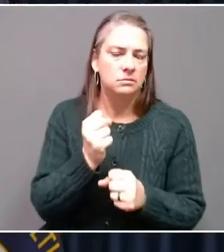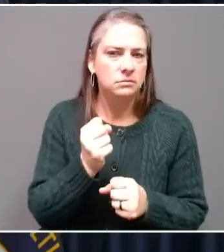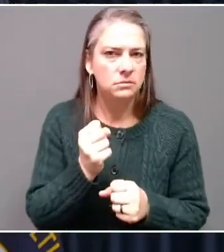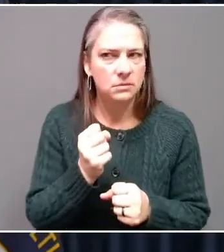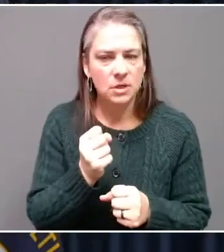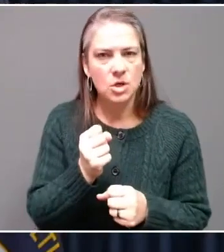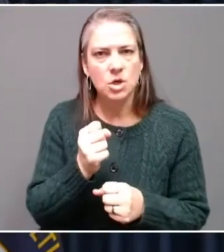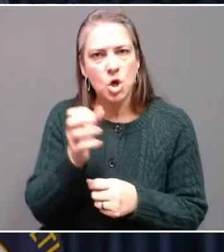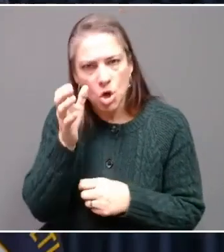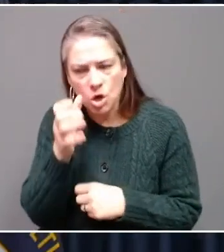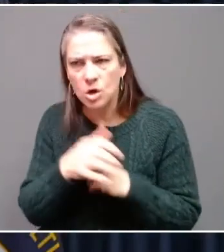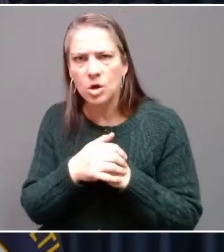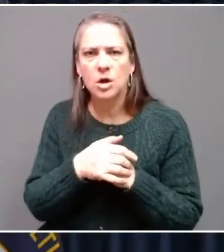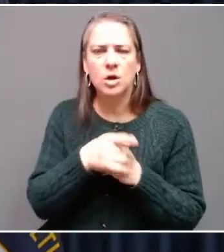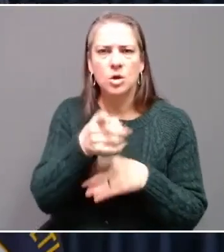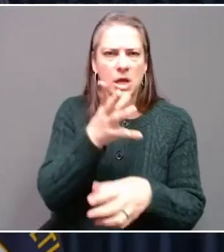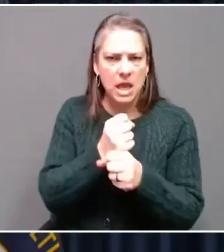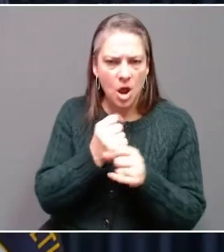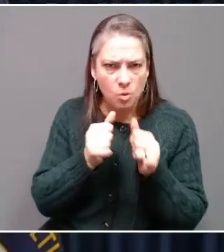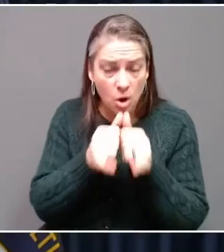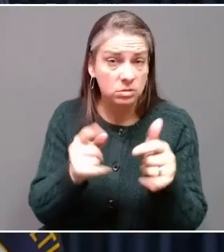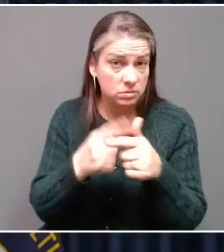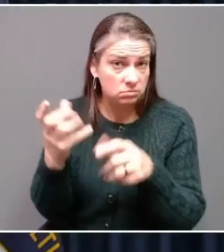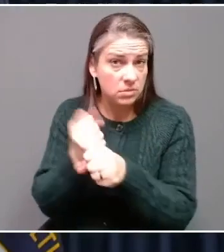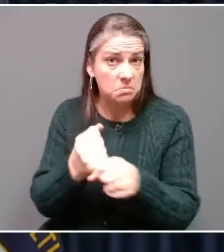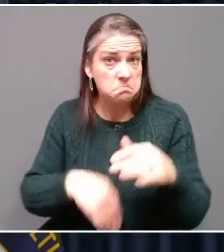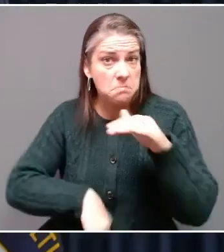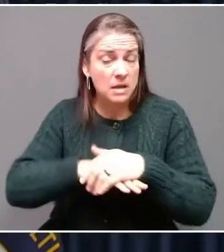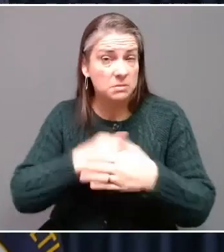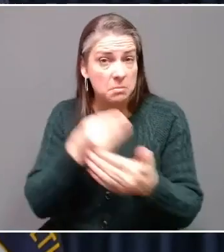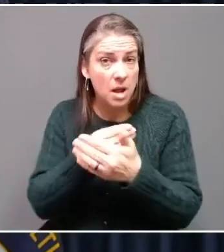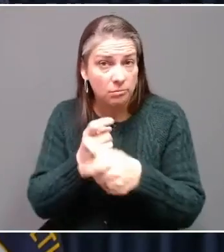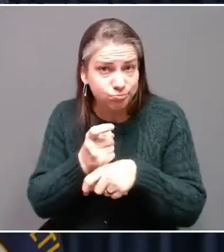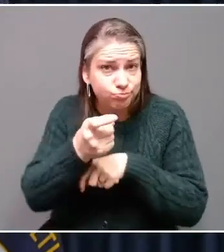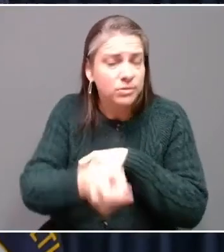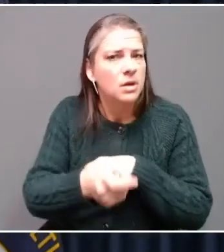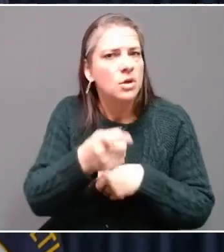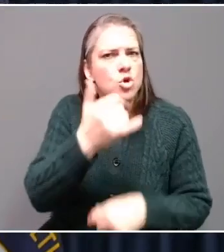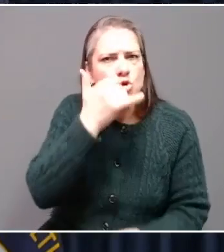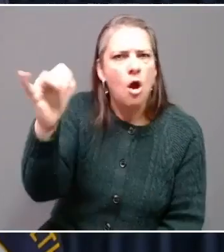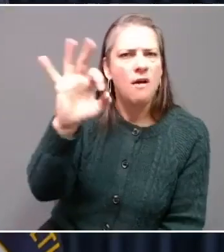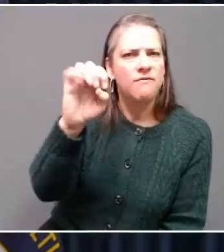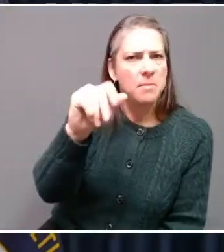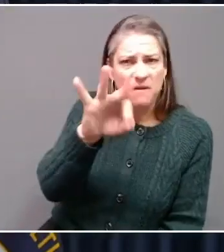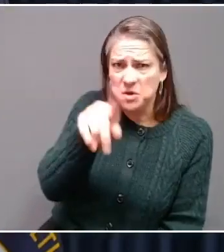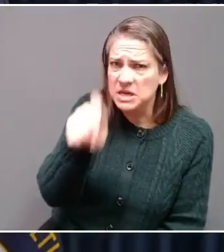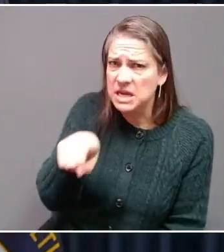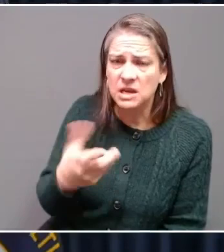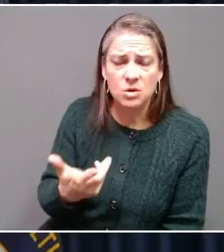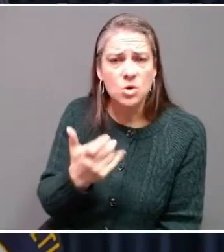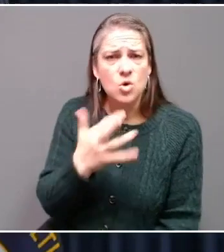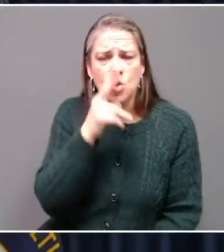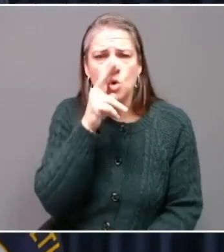getting significant awards, sometimes the maximum under the program. If you need help, you can call FEMA directly, but our MARC centers, which